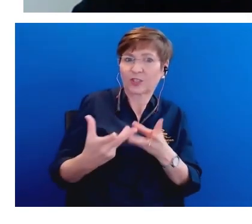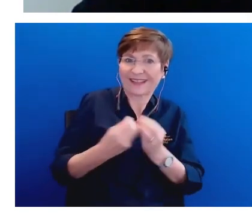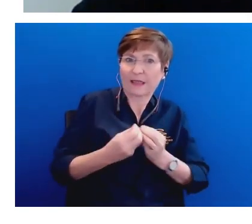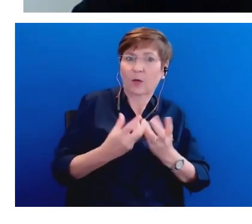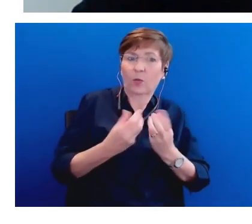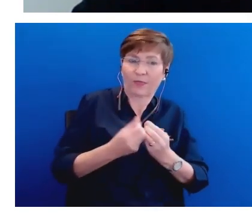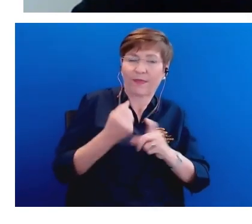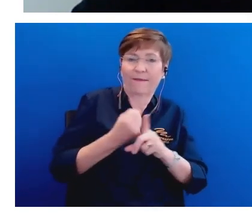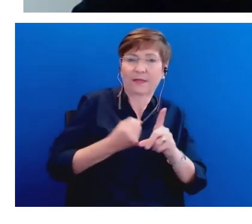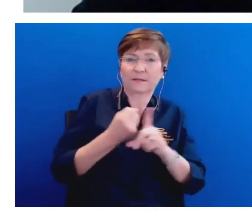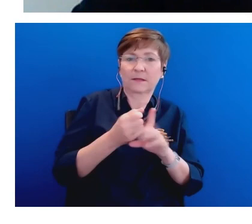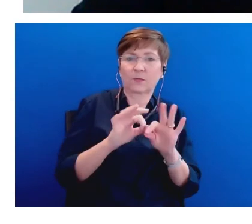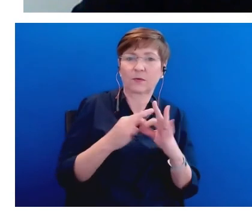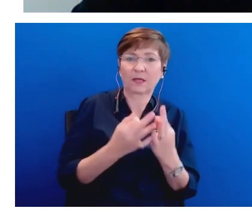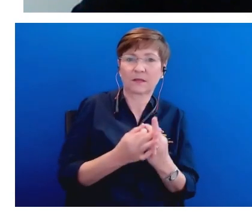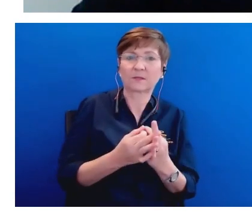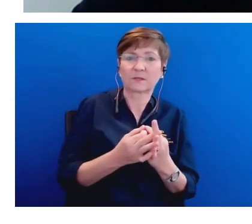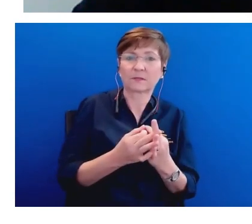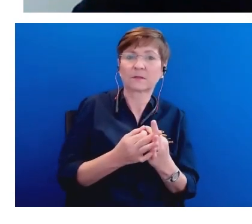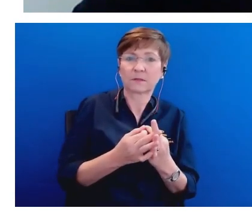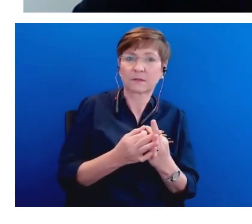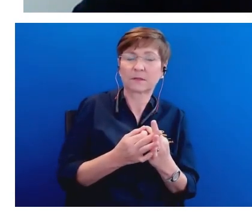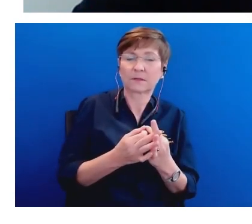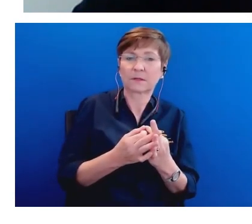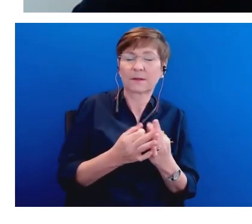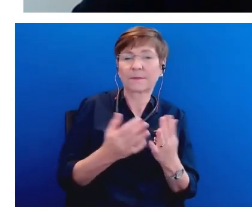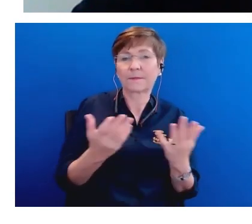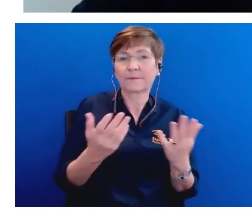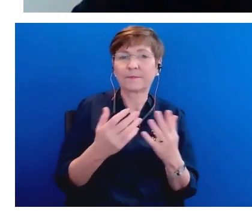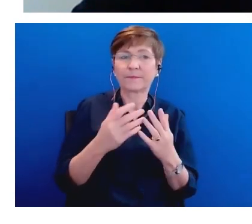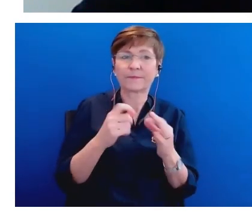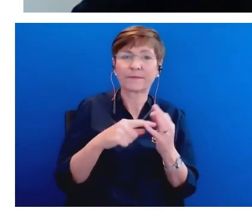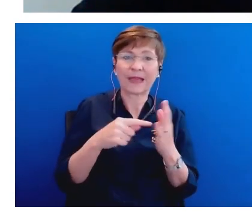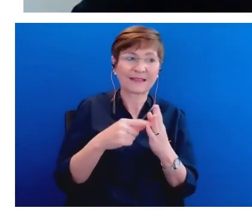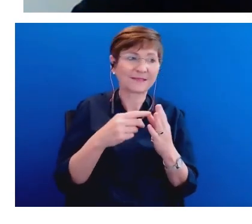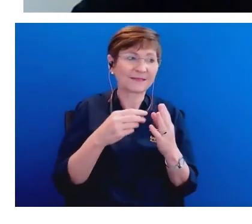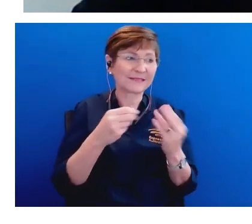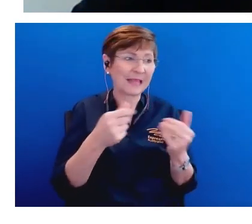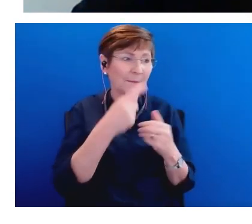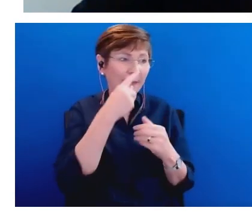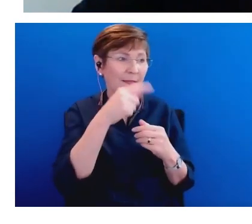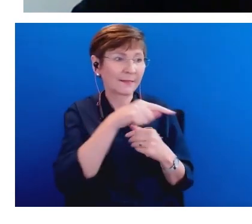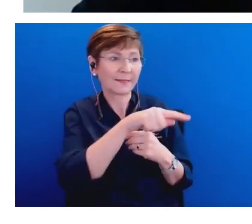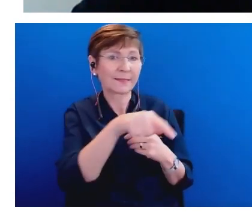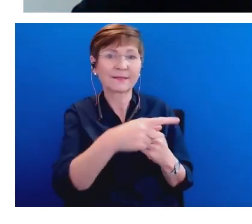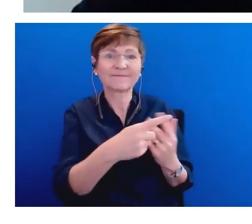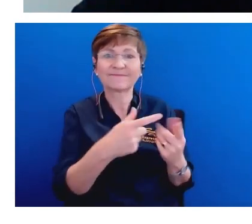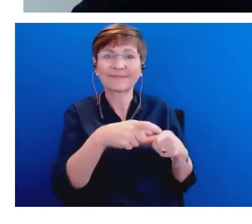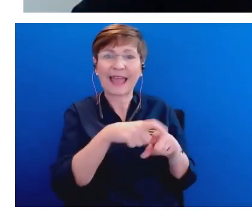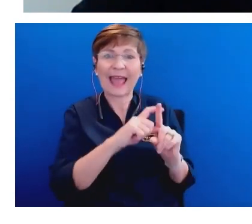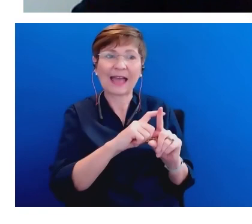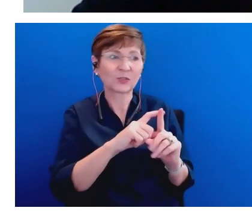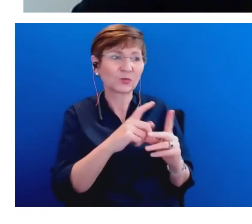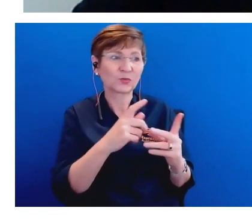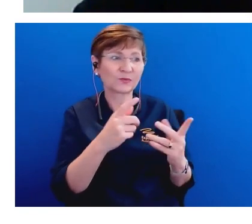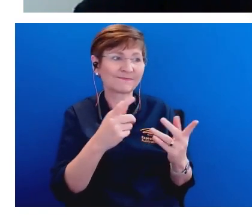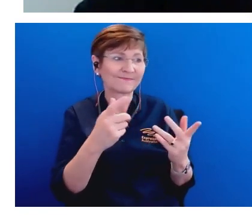But that point of people who might be so-called hard to reach and so on is a really tricky